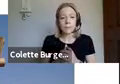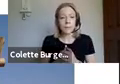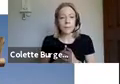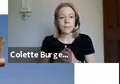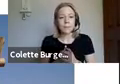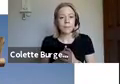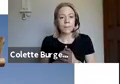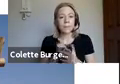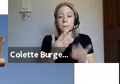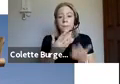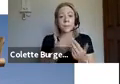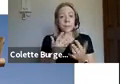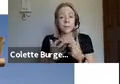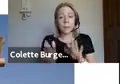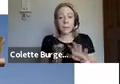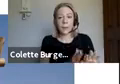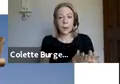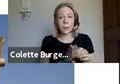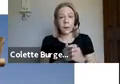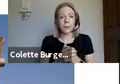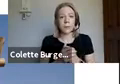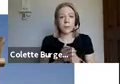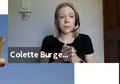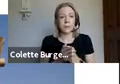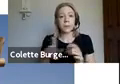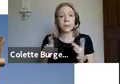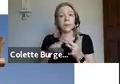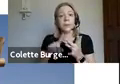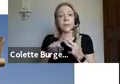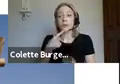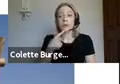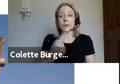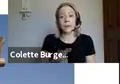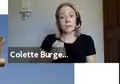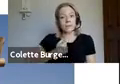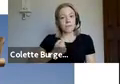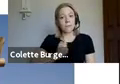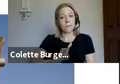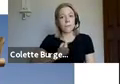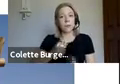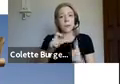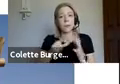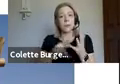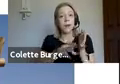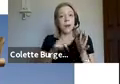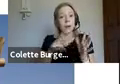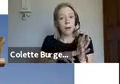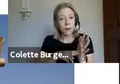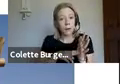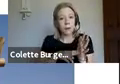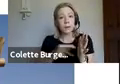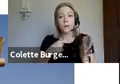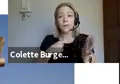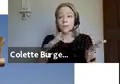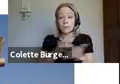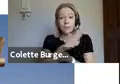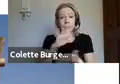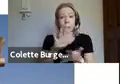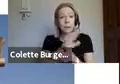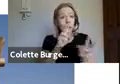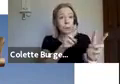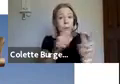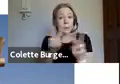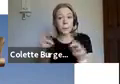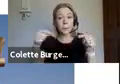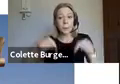But anyway, yeah, as Ingrid was saying, I'm Duncan, and I'm really happy to see you all